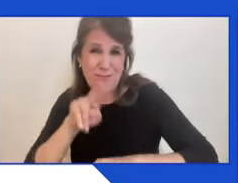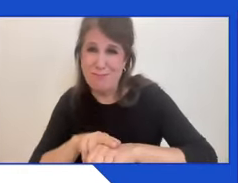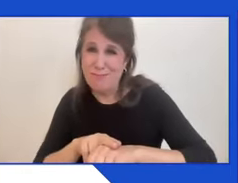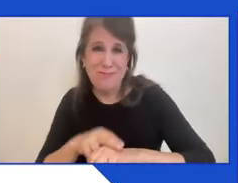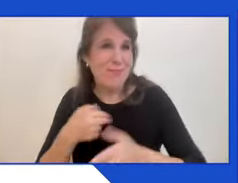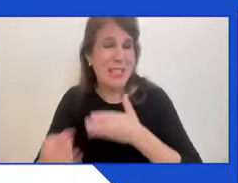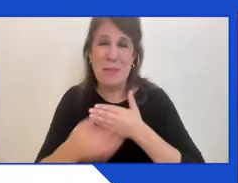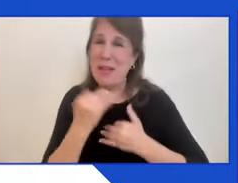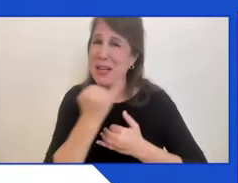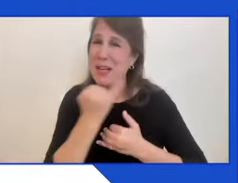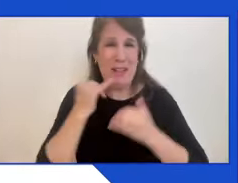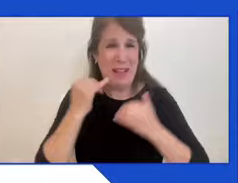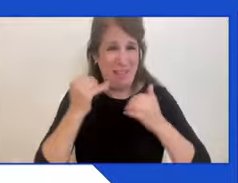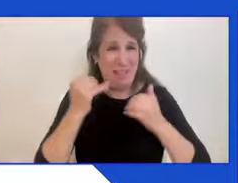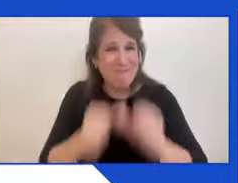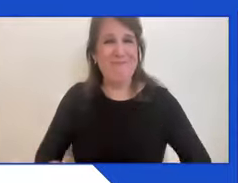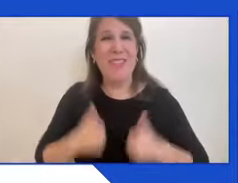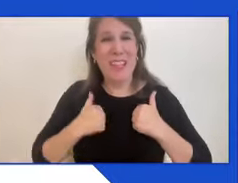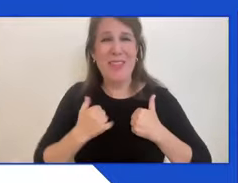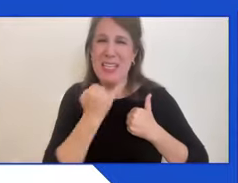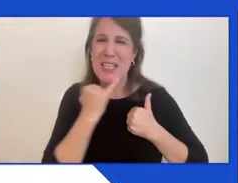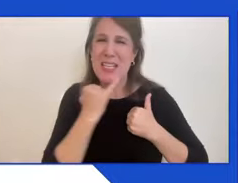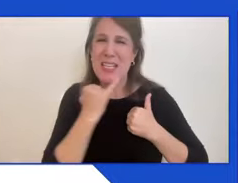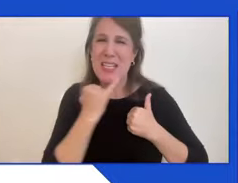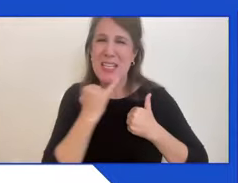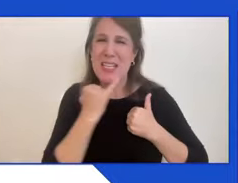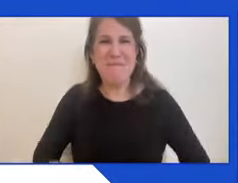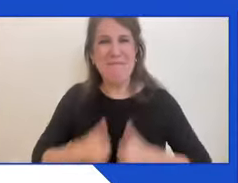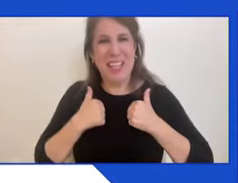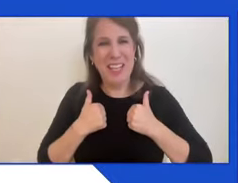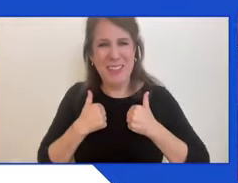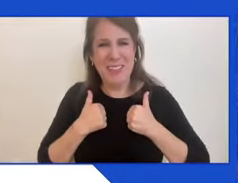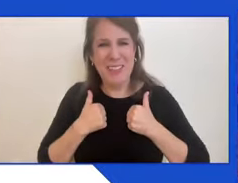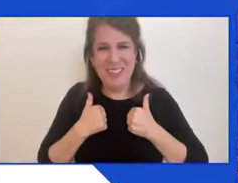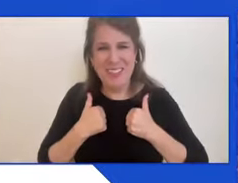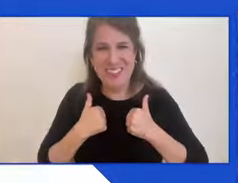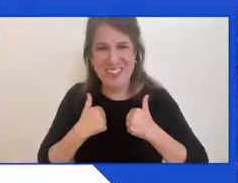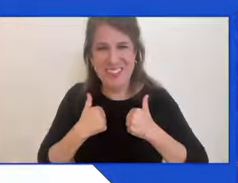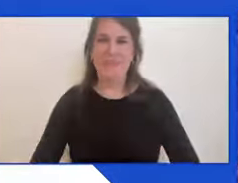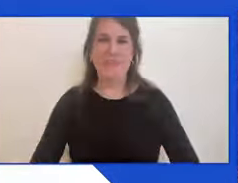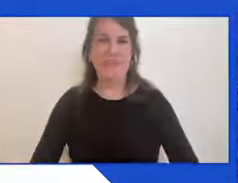lives. Israel lives. Israel lives.